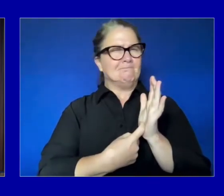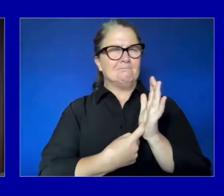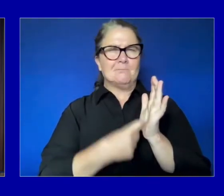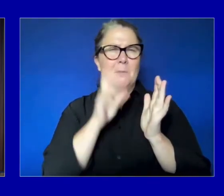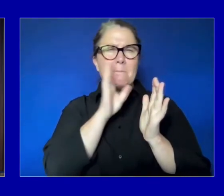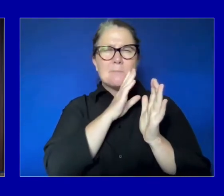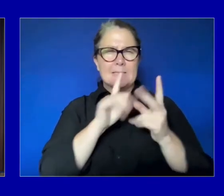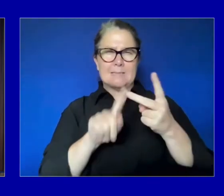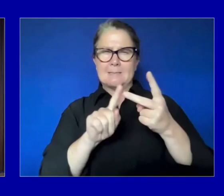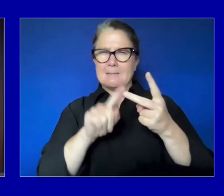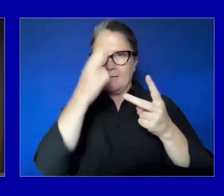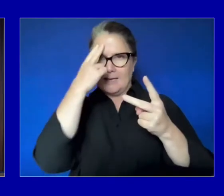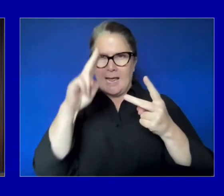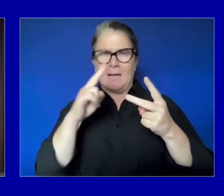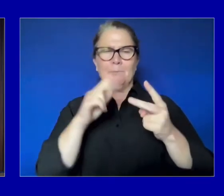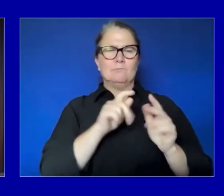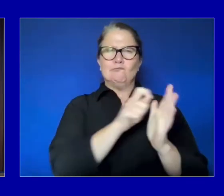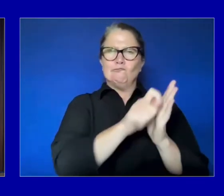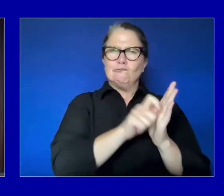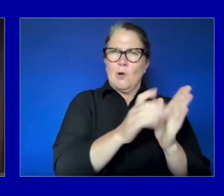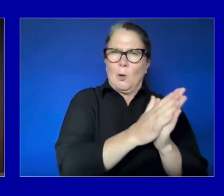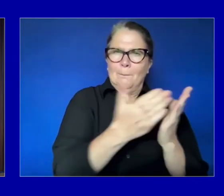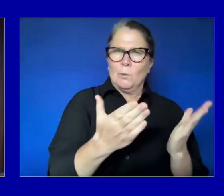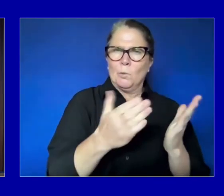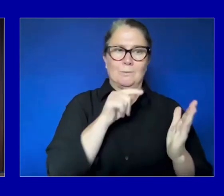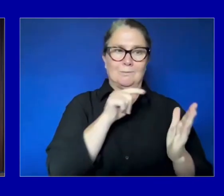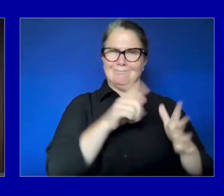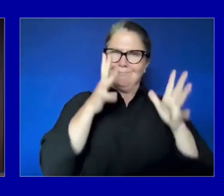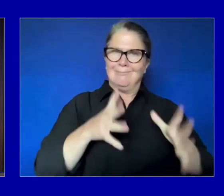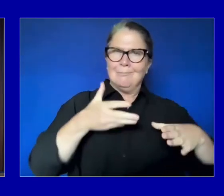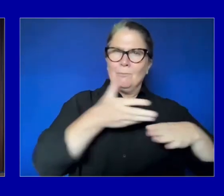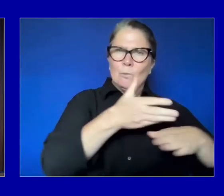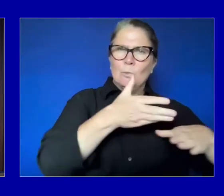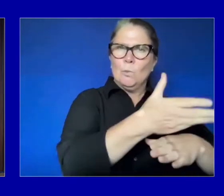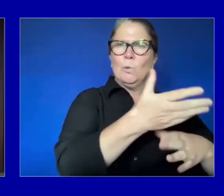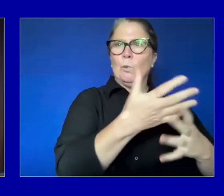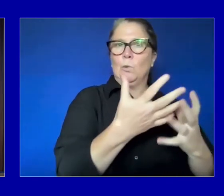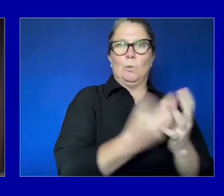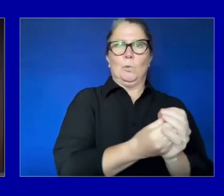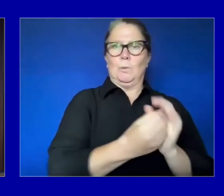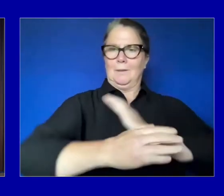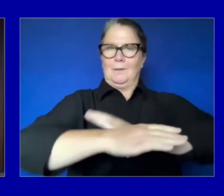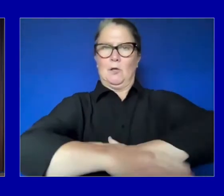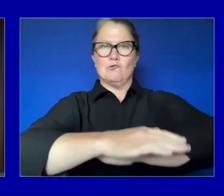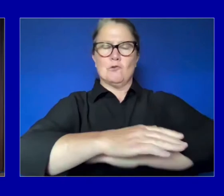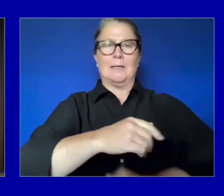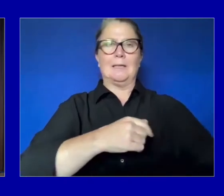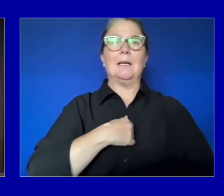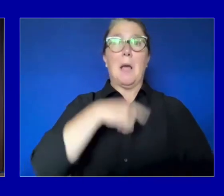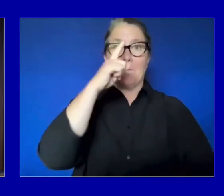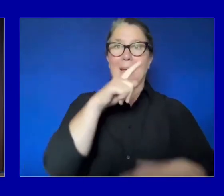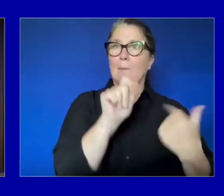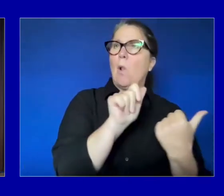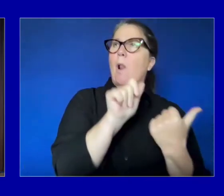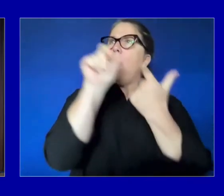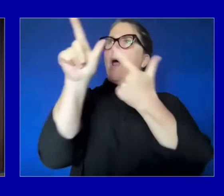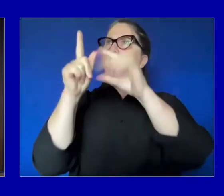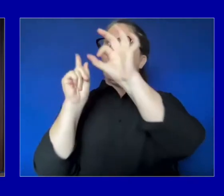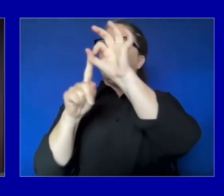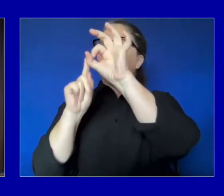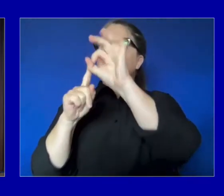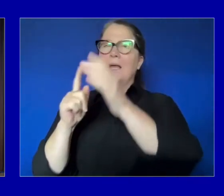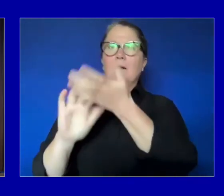But a lot of our, our people come back from Queensland and try to burn country like Queensland burns country. Um, and it's not